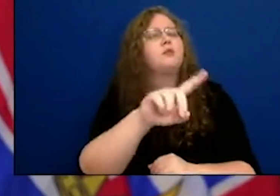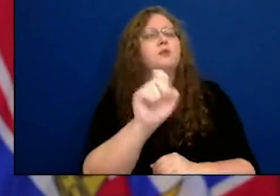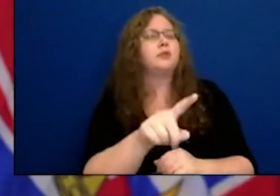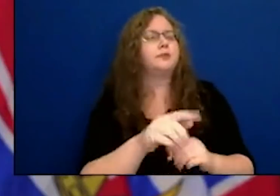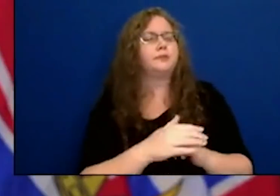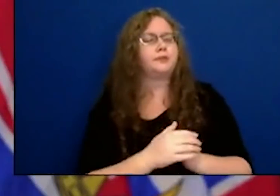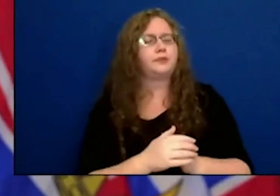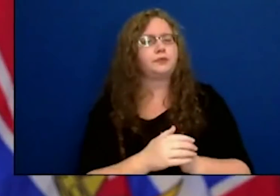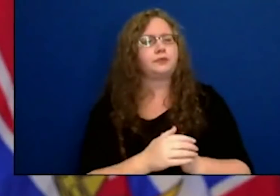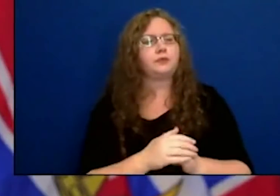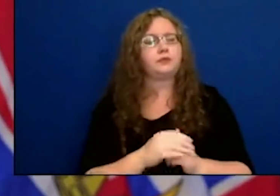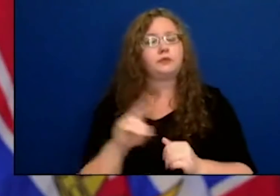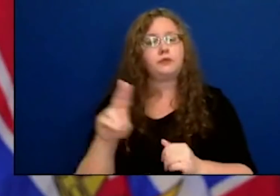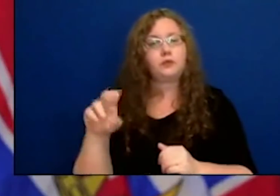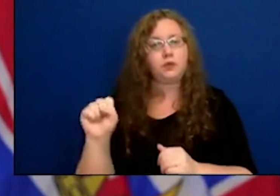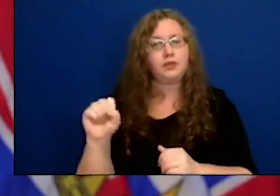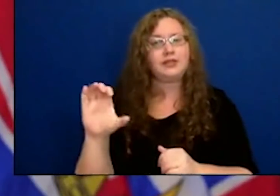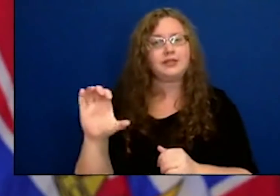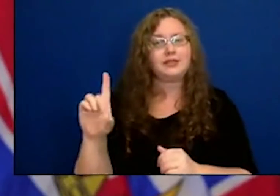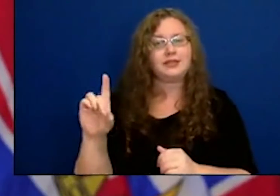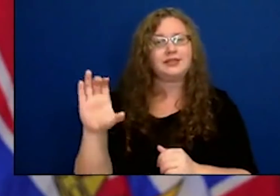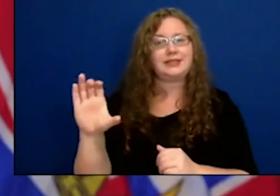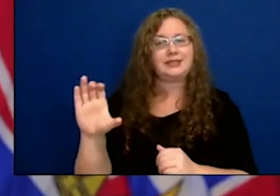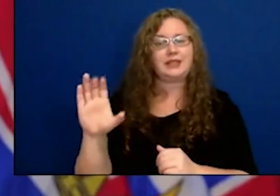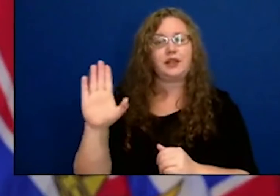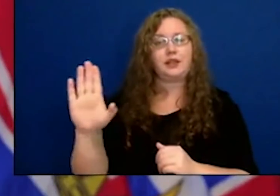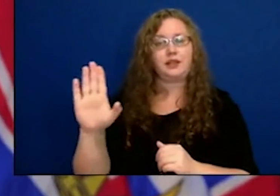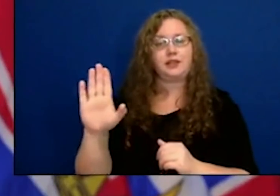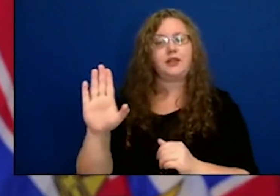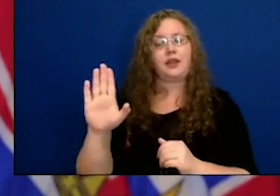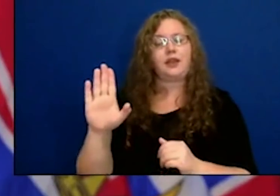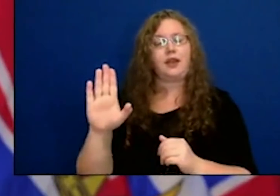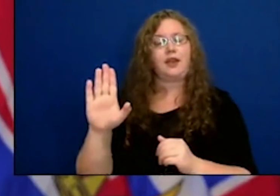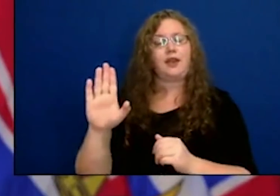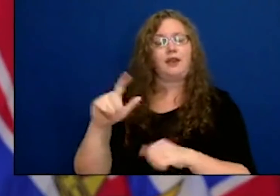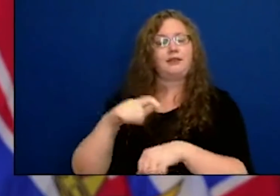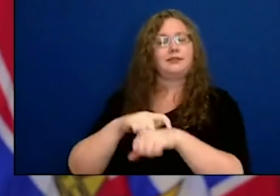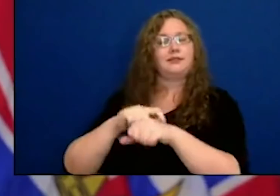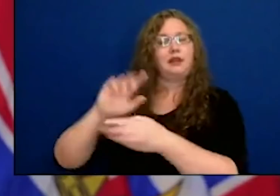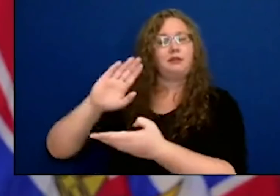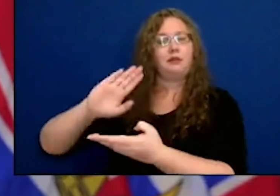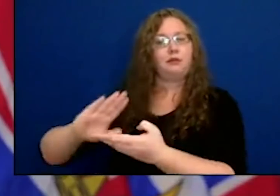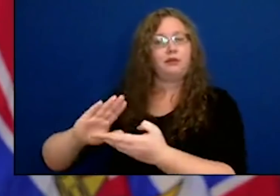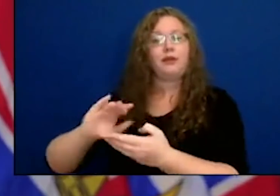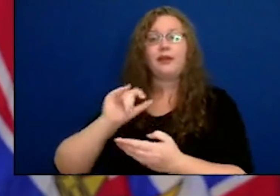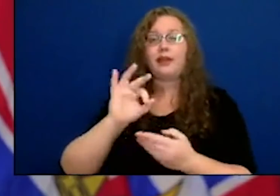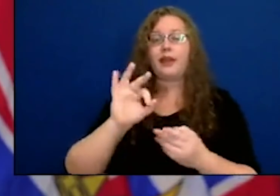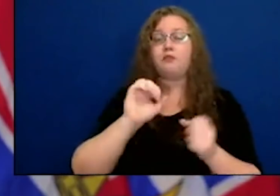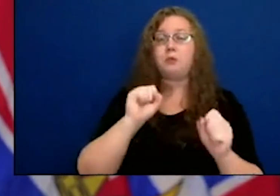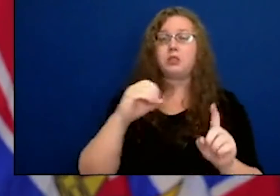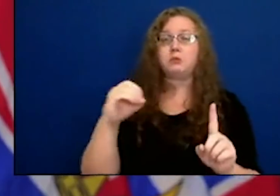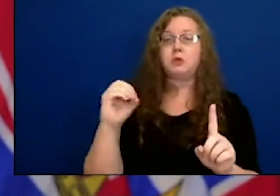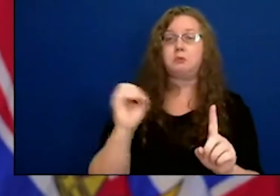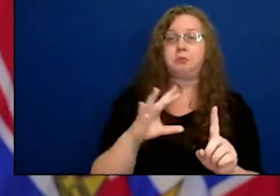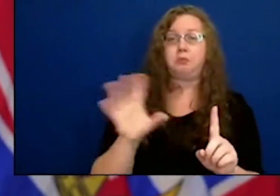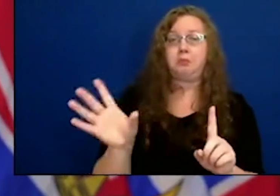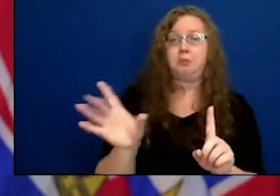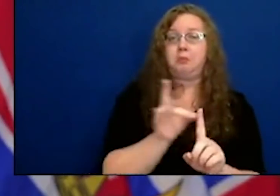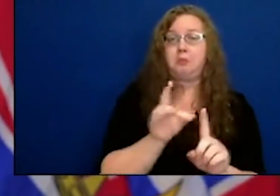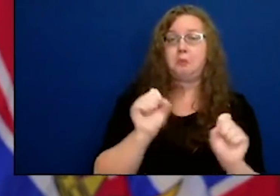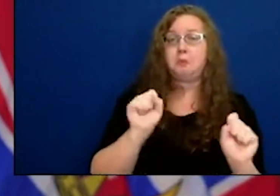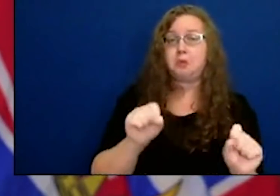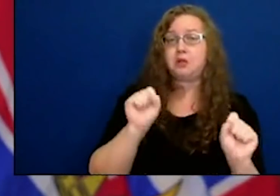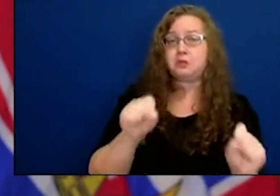The U.S. CDC has adjusted its recommendations for the length of quarantine after possible exposure from 14 days to 10 with no test or symptoms,